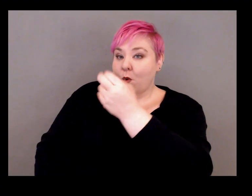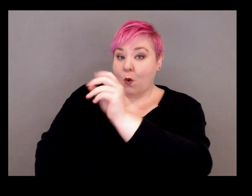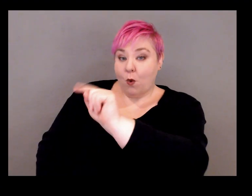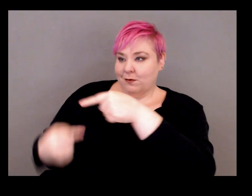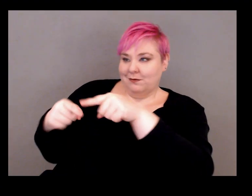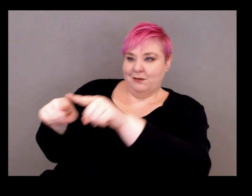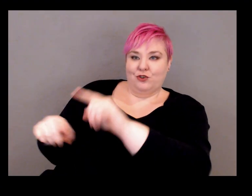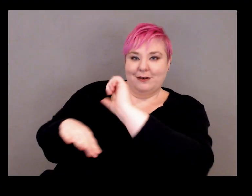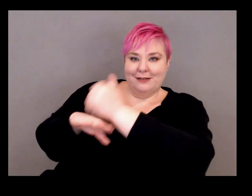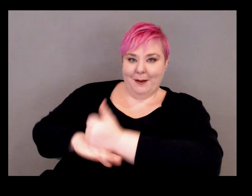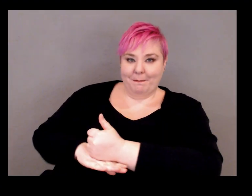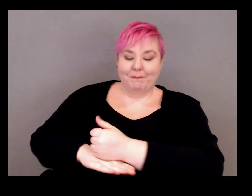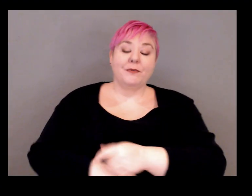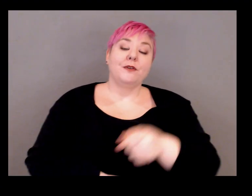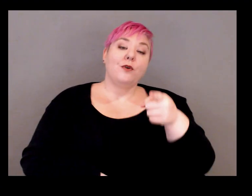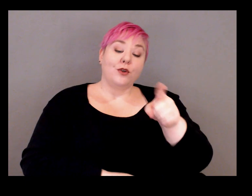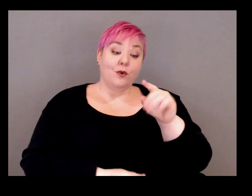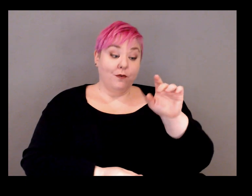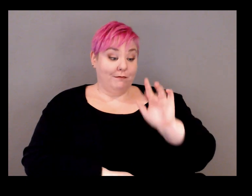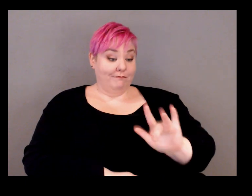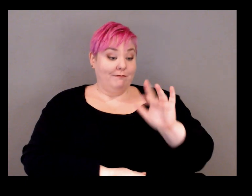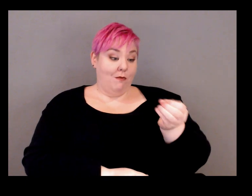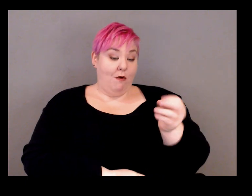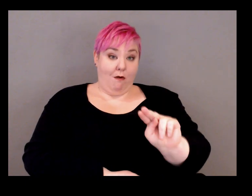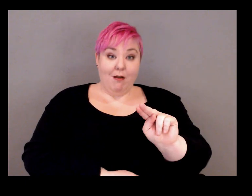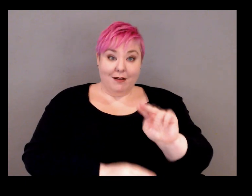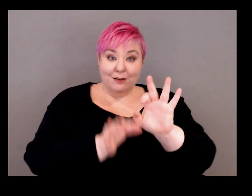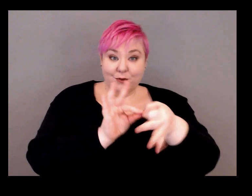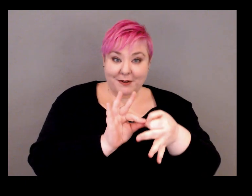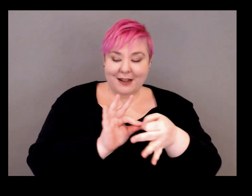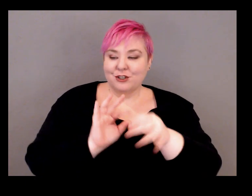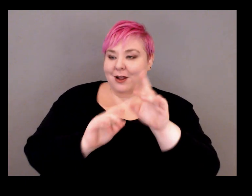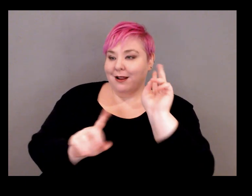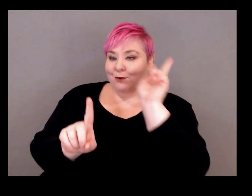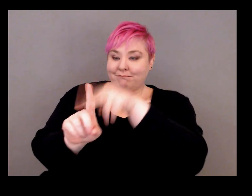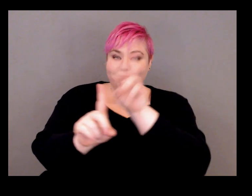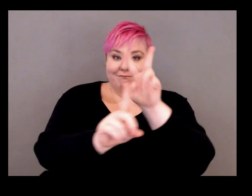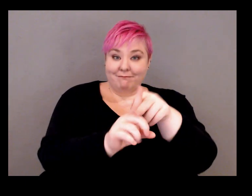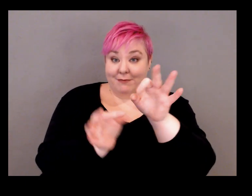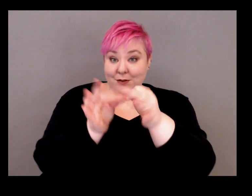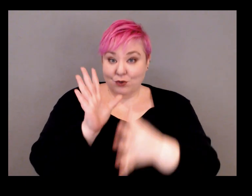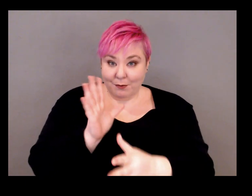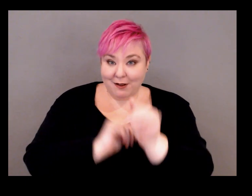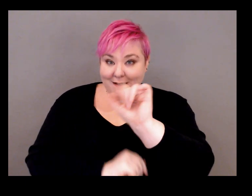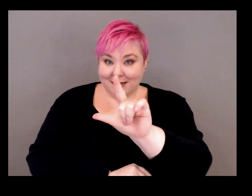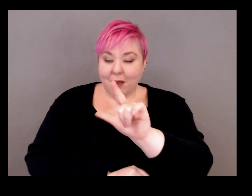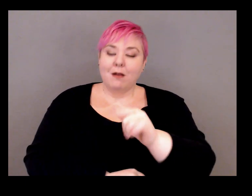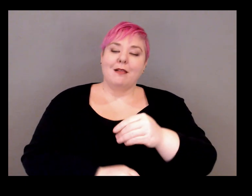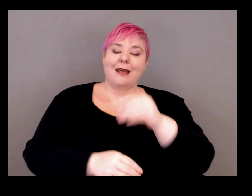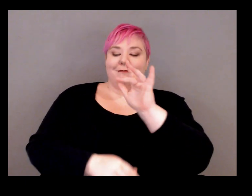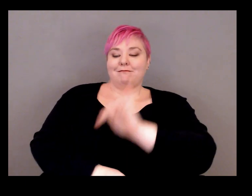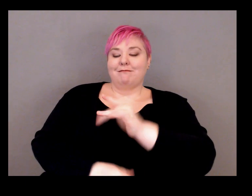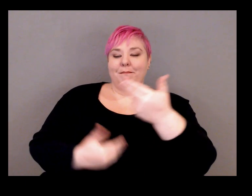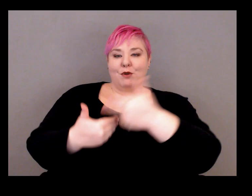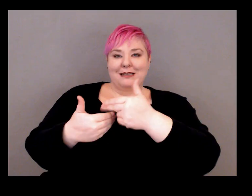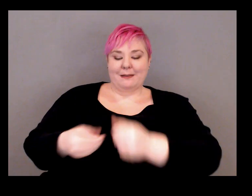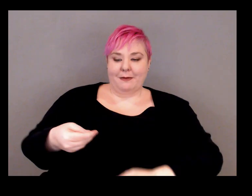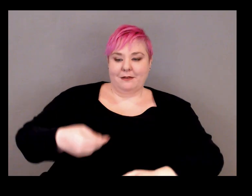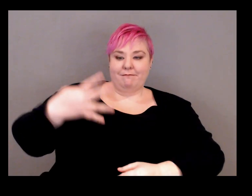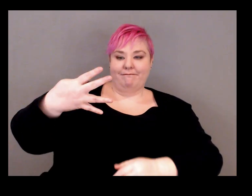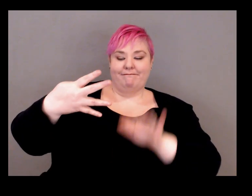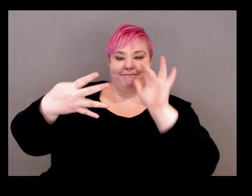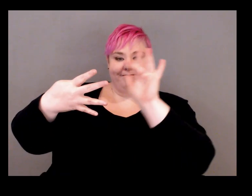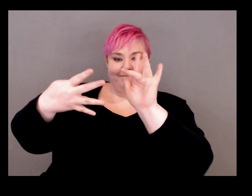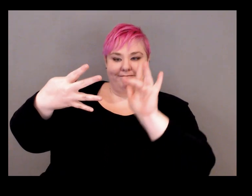setup. Once you have enabled interpretation and assigned your interpreters, click on the Participants option in your toolbar. Hover over